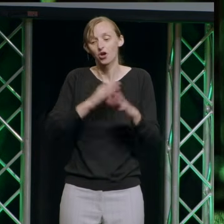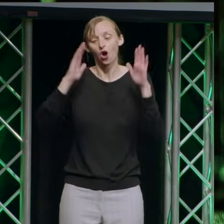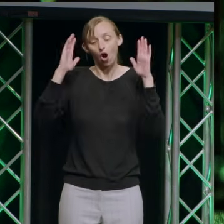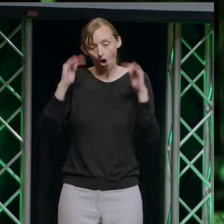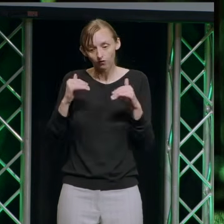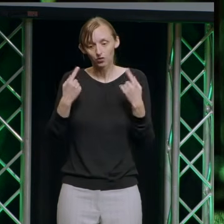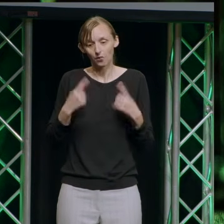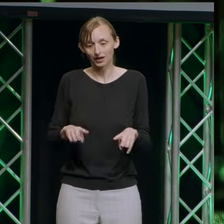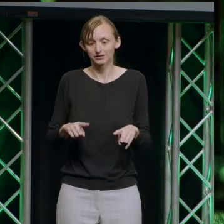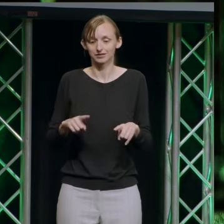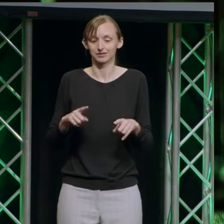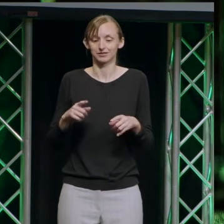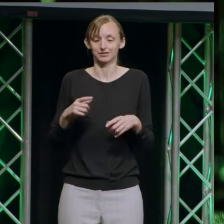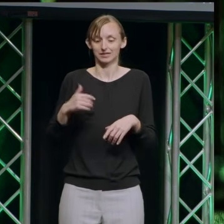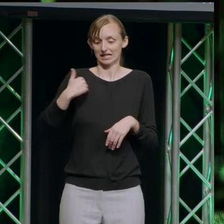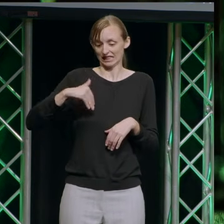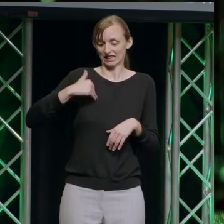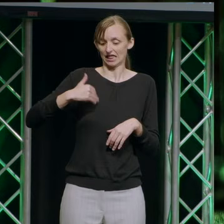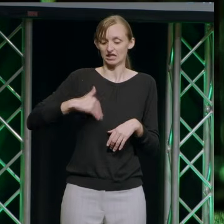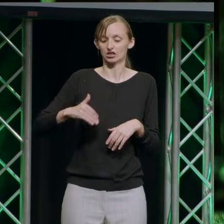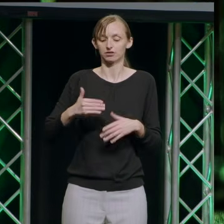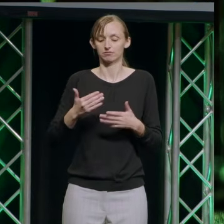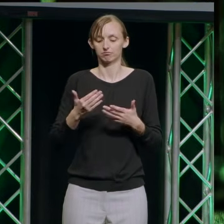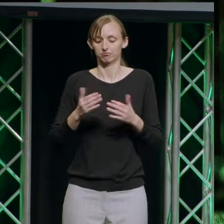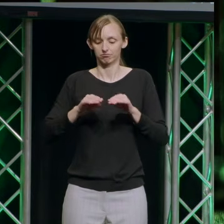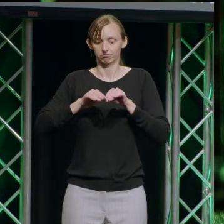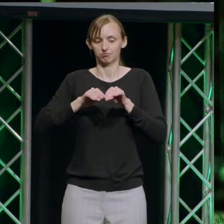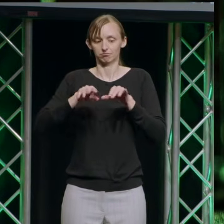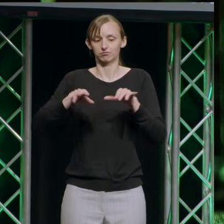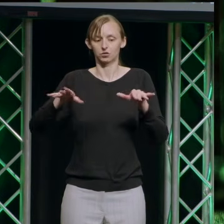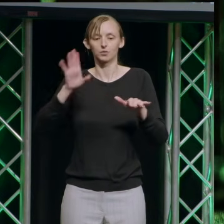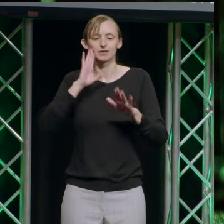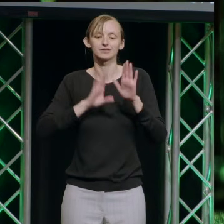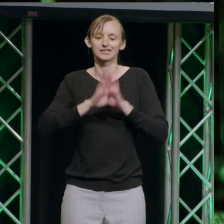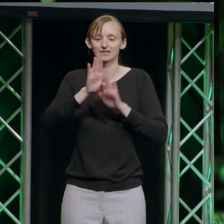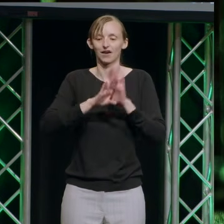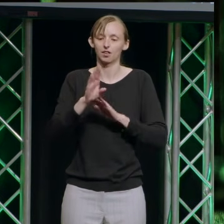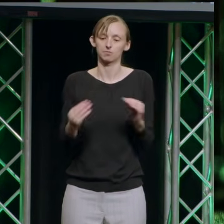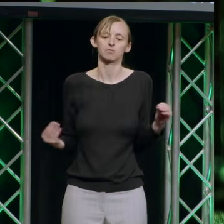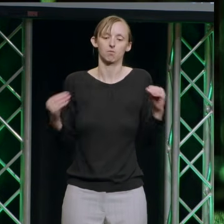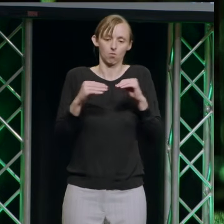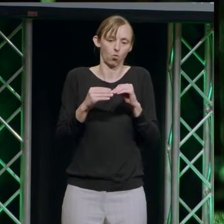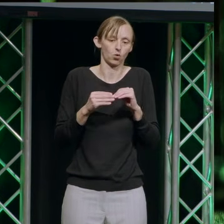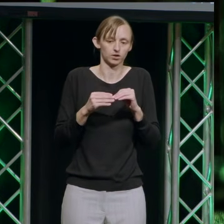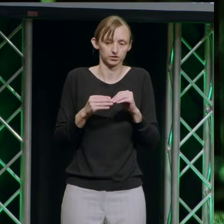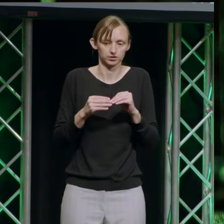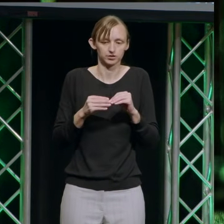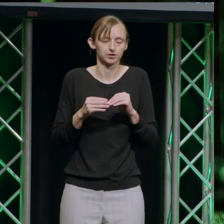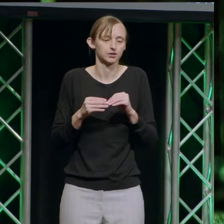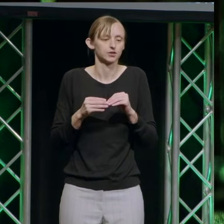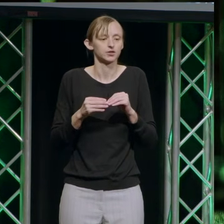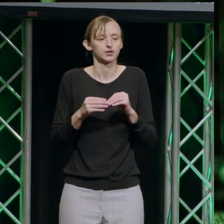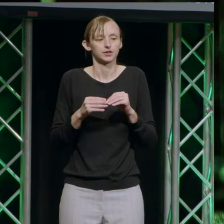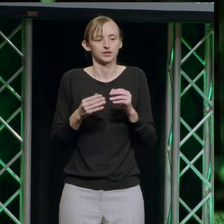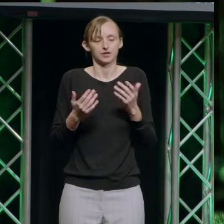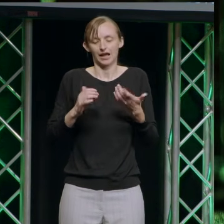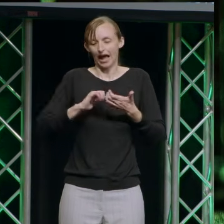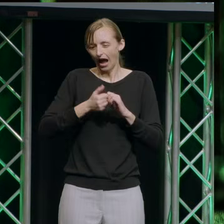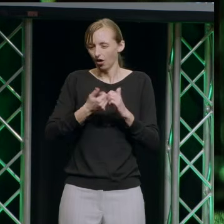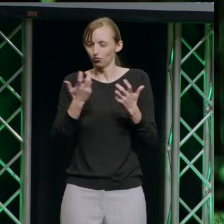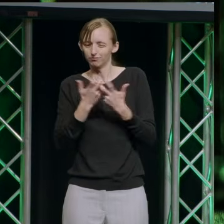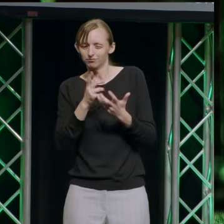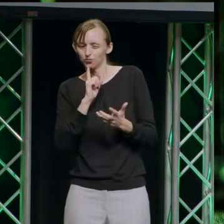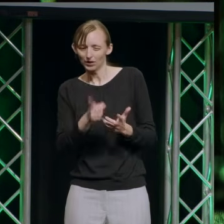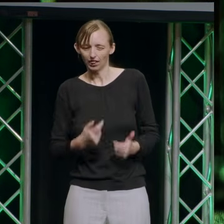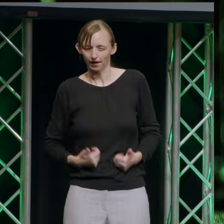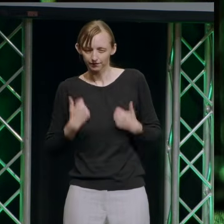our product is also, when we have more traction, we're going to develop that as well, so we'd understand practically how that would work.